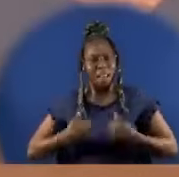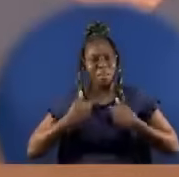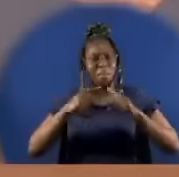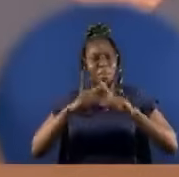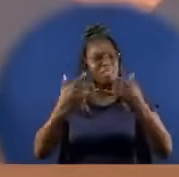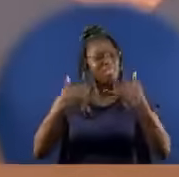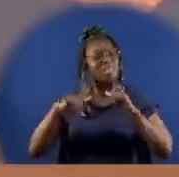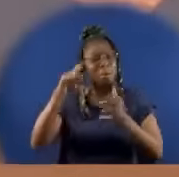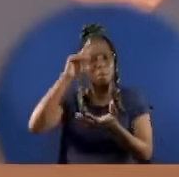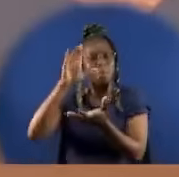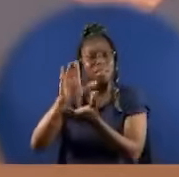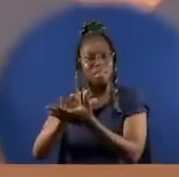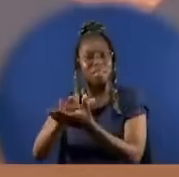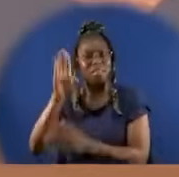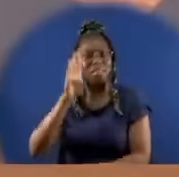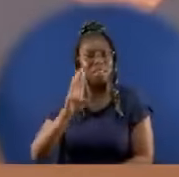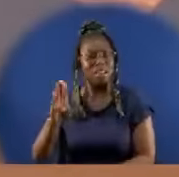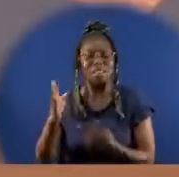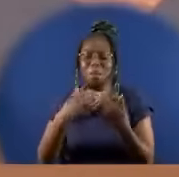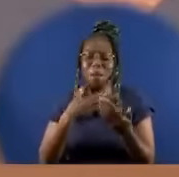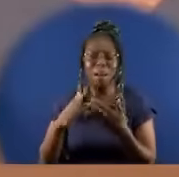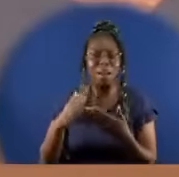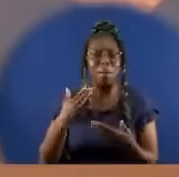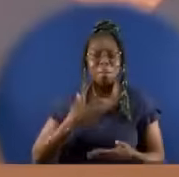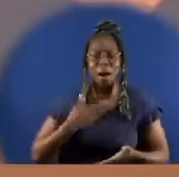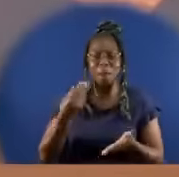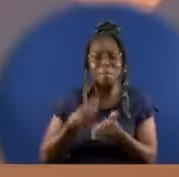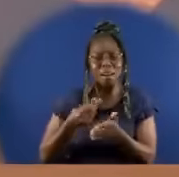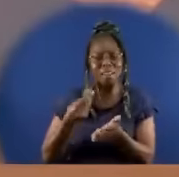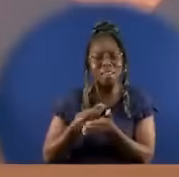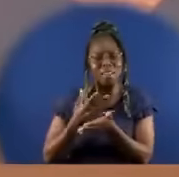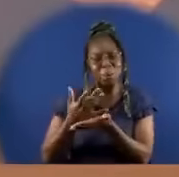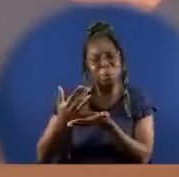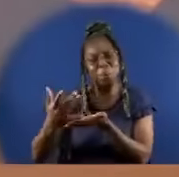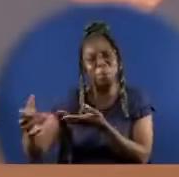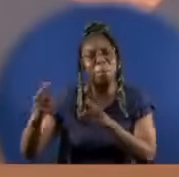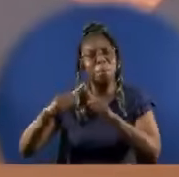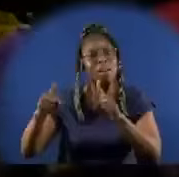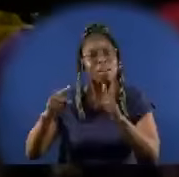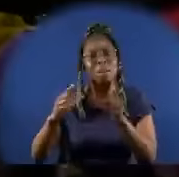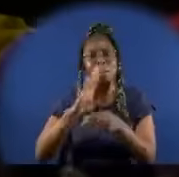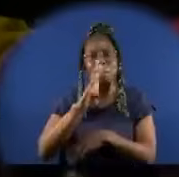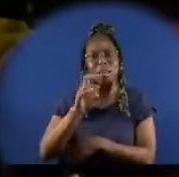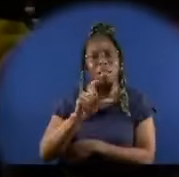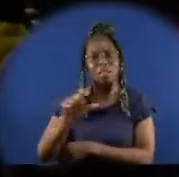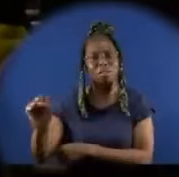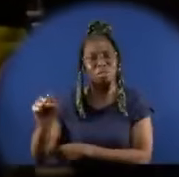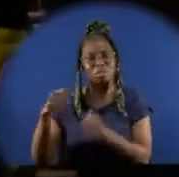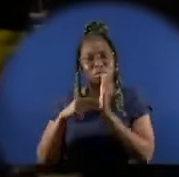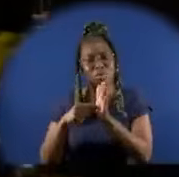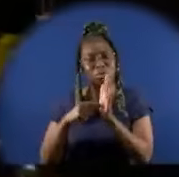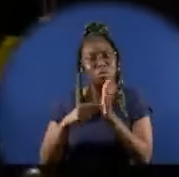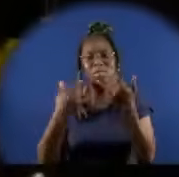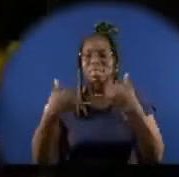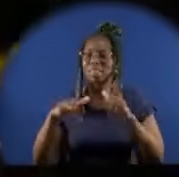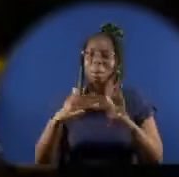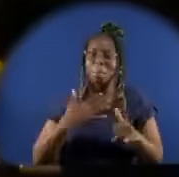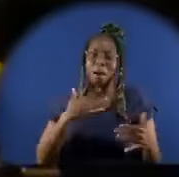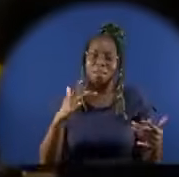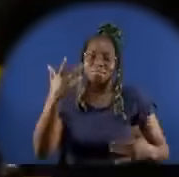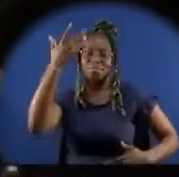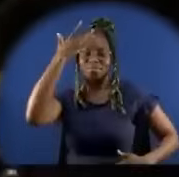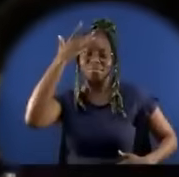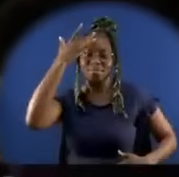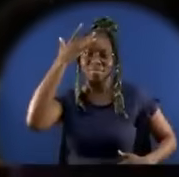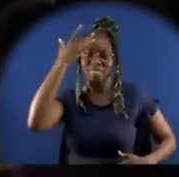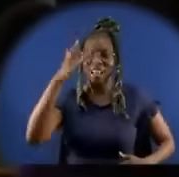believe God even when my money is funny and all my bills are due. I believe God even when sickness has pervaded my body.